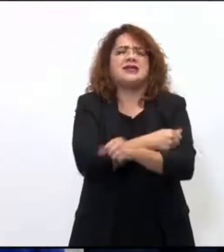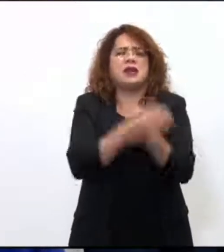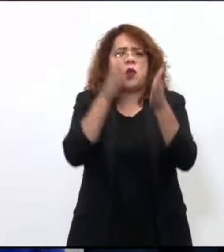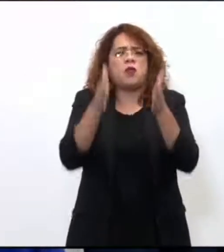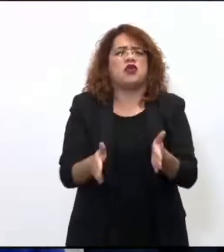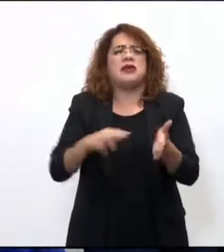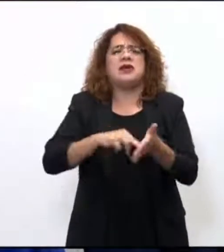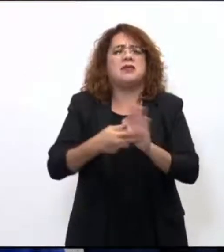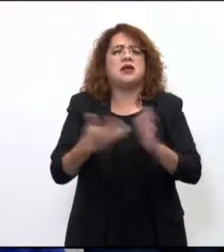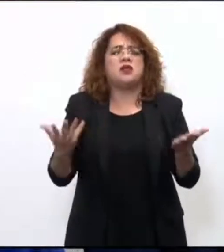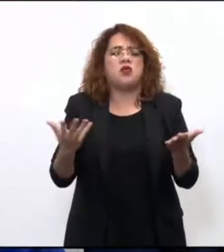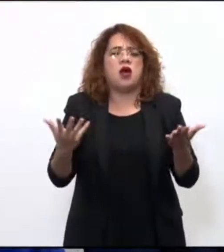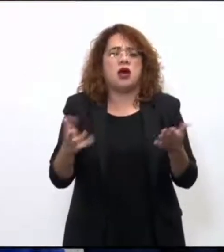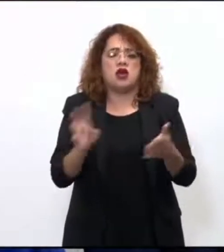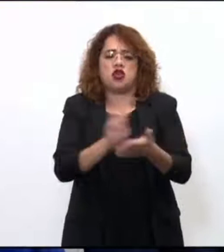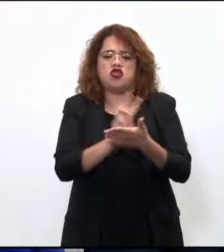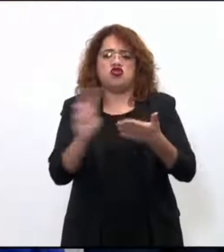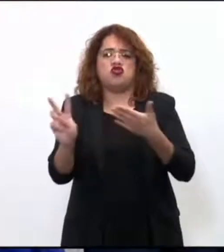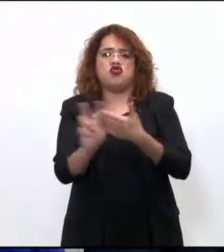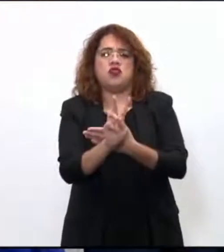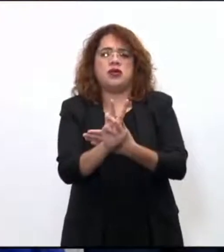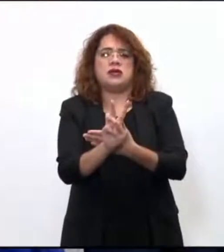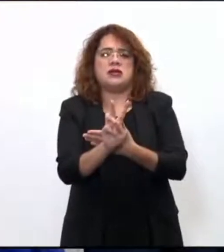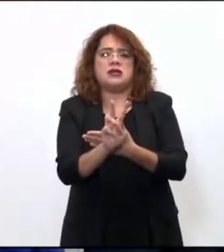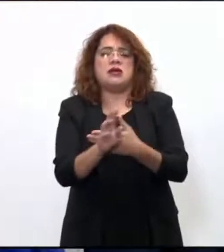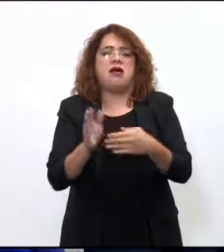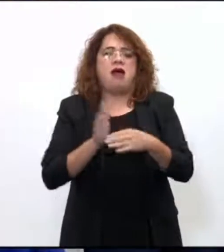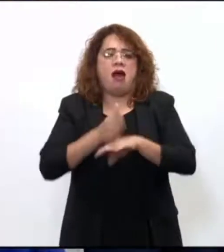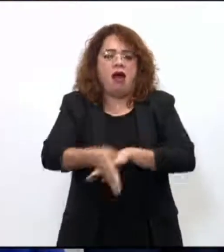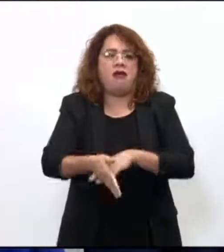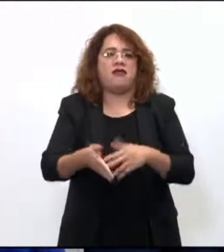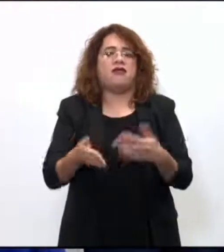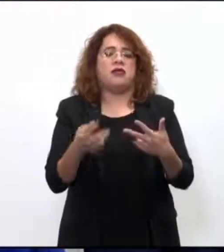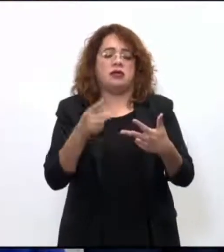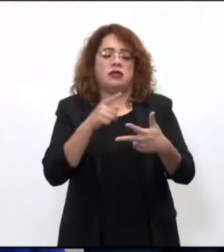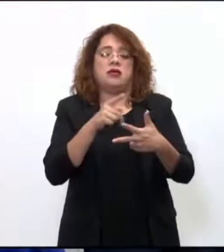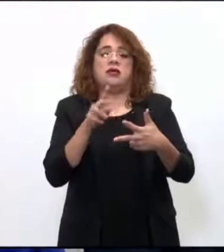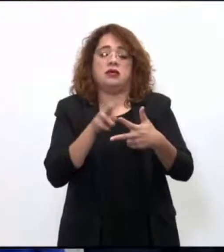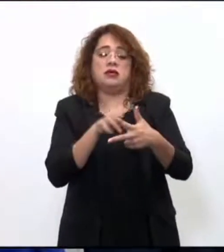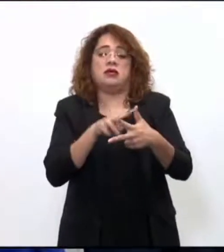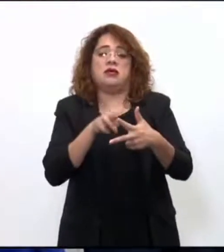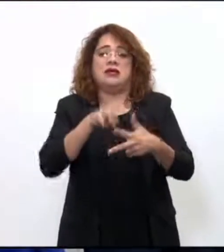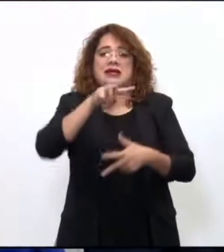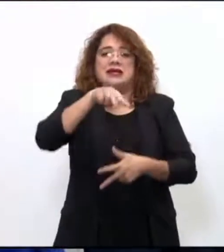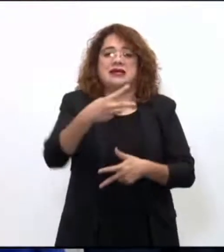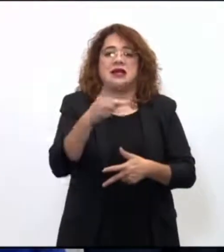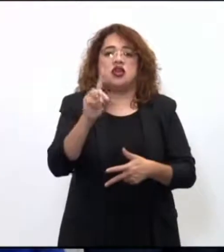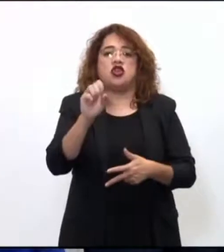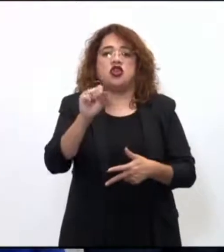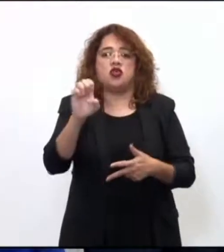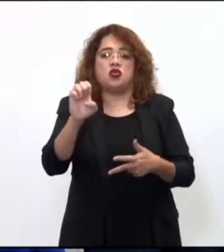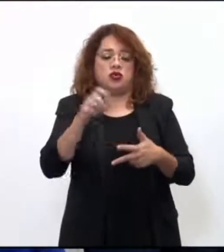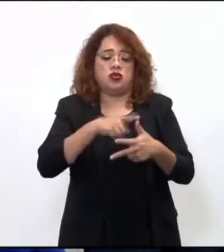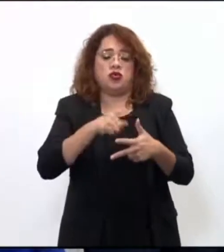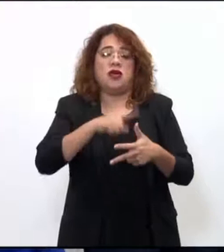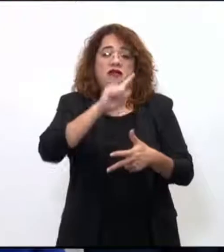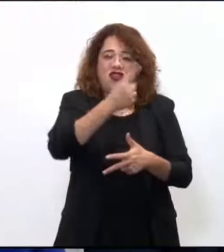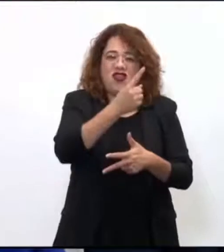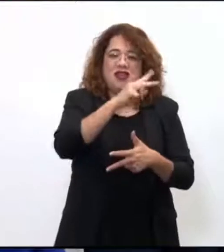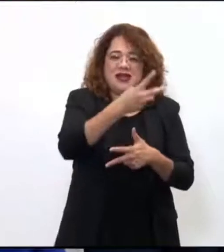Moderna vaccines, or 2 weeks or more since they received the single-dose Janssen vaccine.